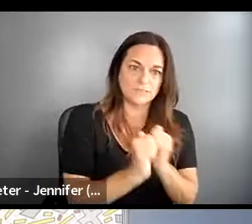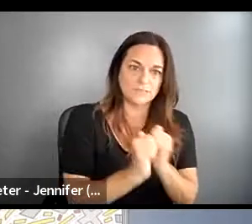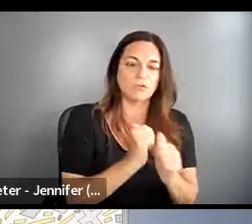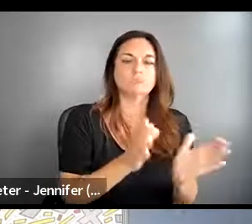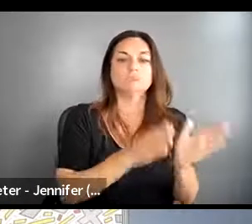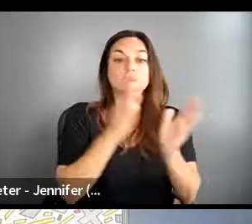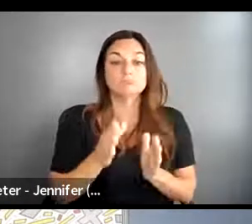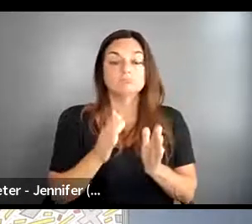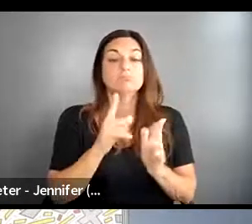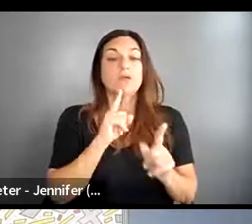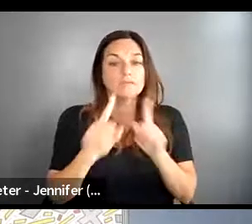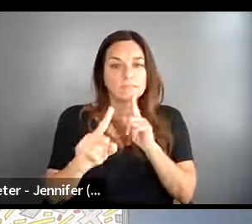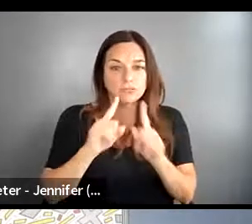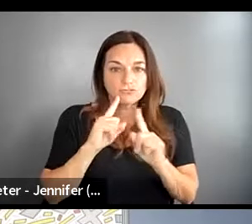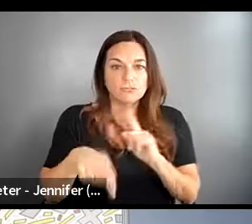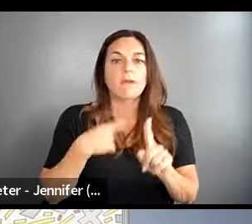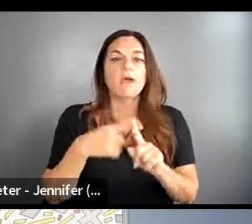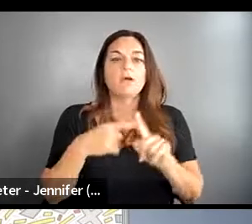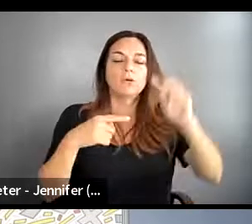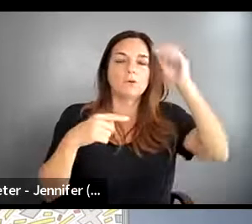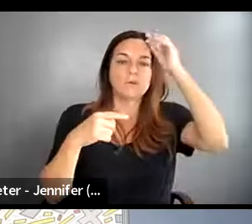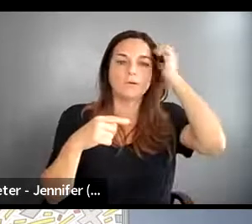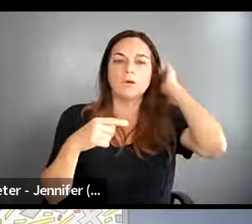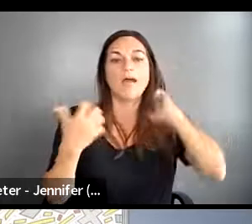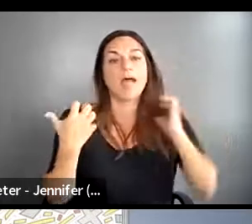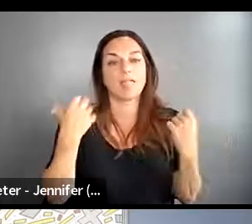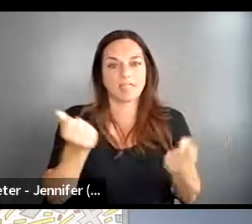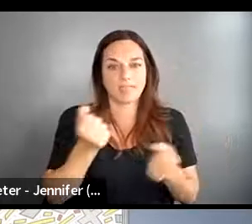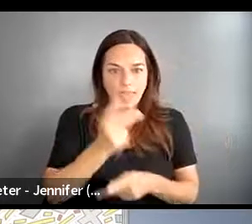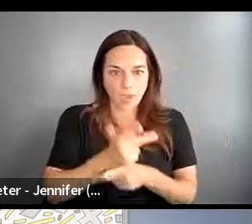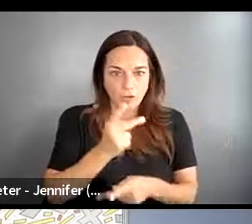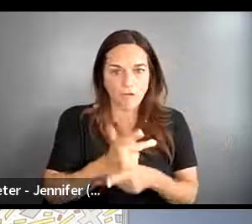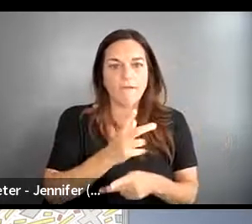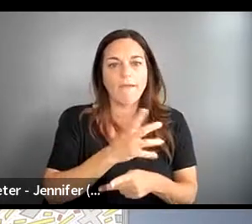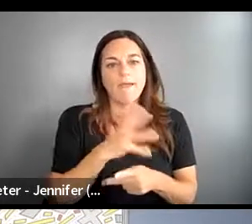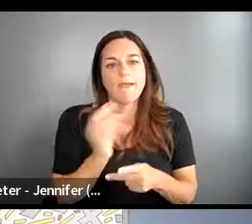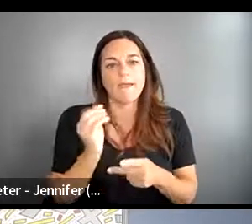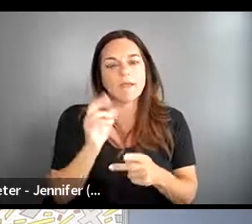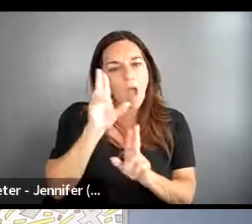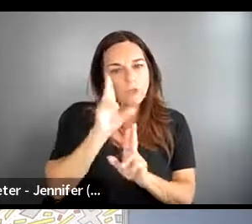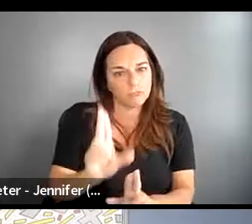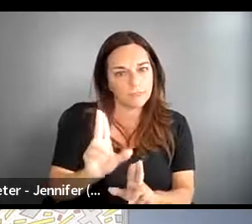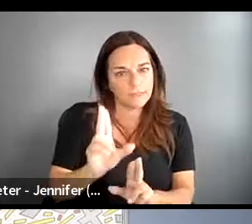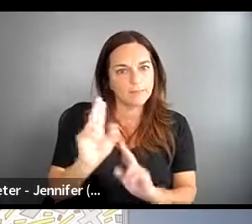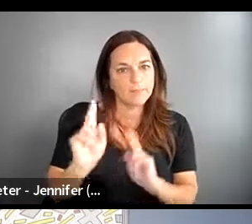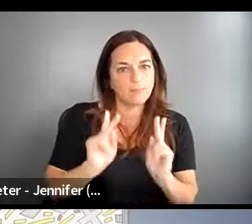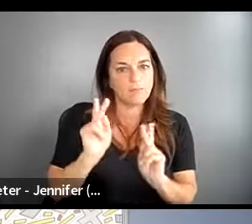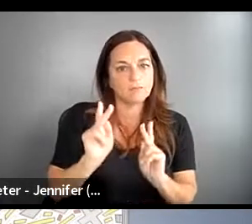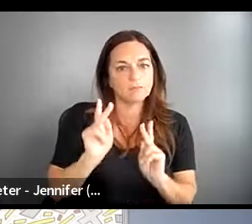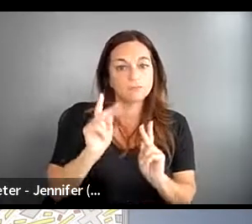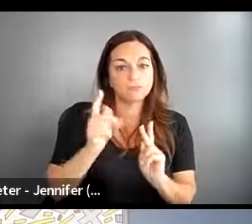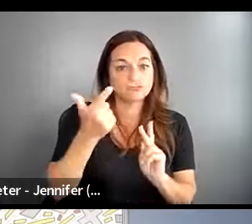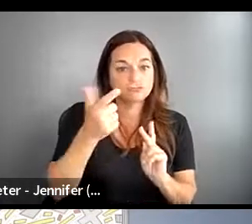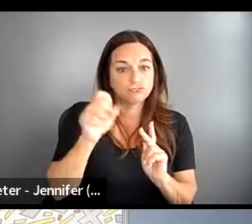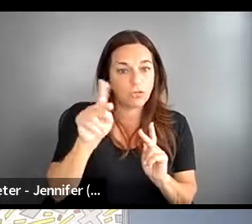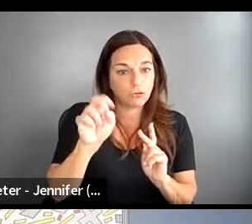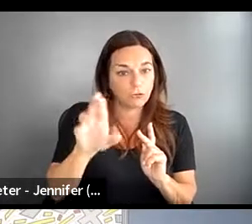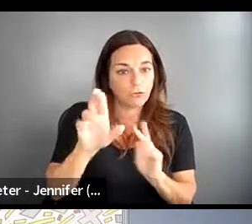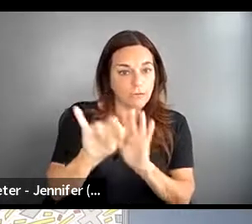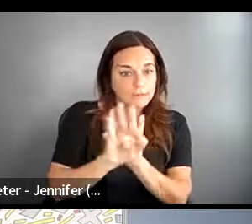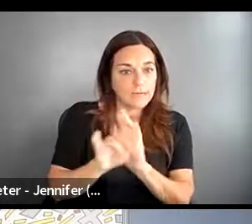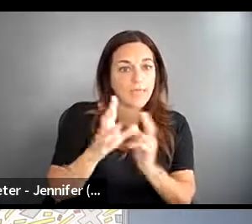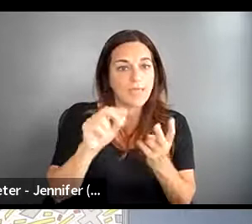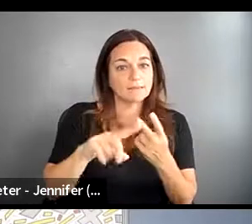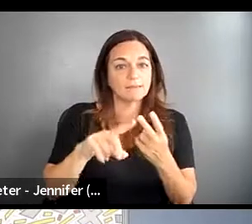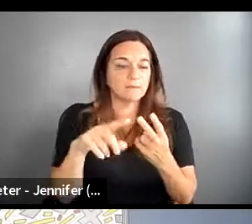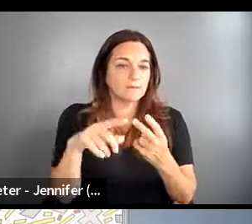been conversations around healthcare and, honoring people's gender identity and sexuality as they show